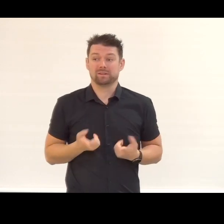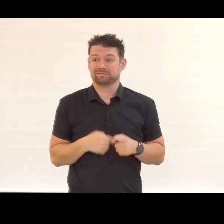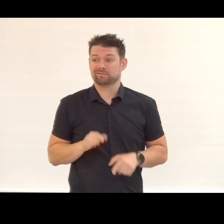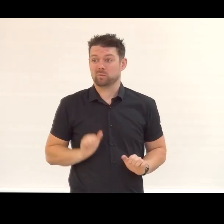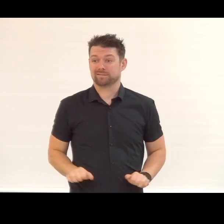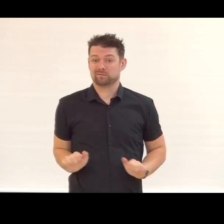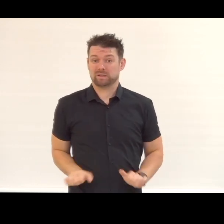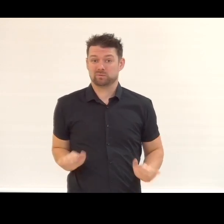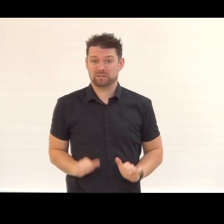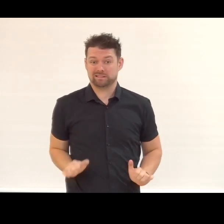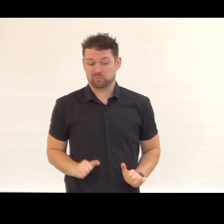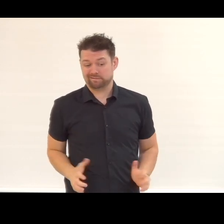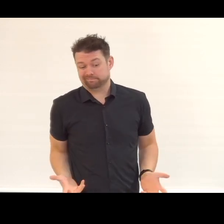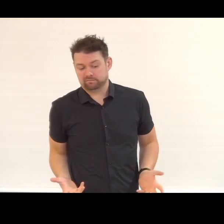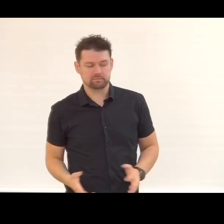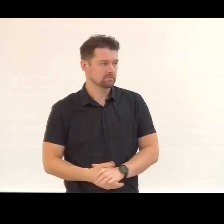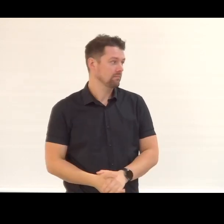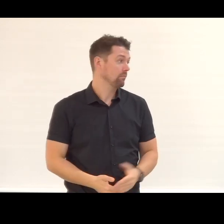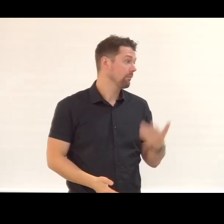period. So okay, thank you.